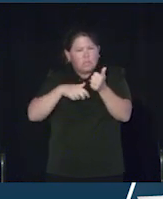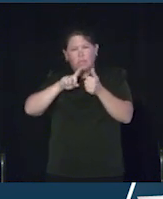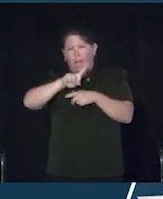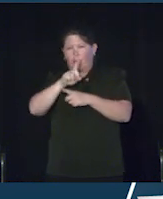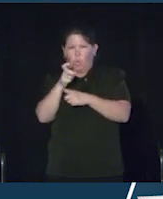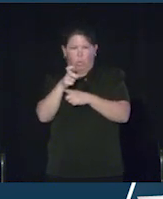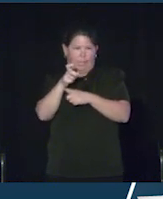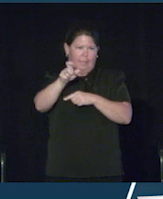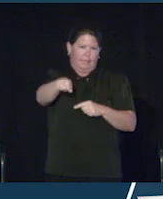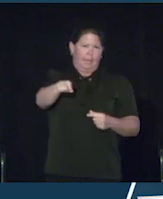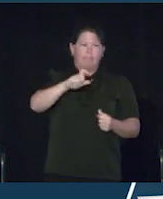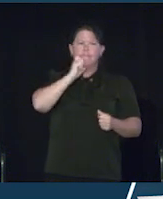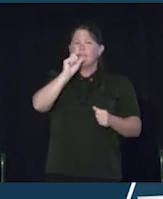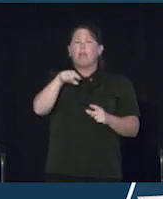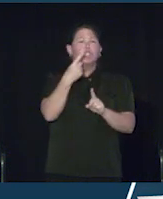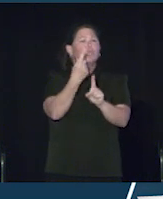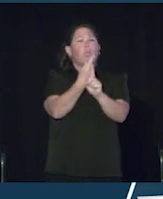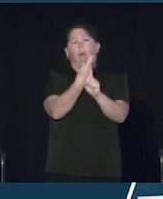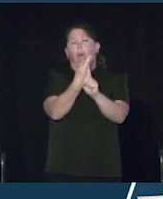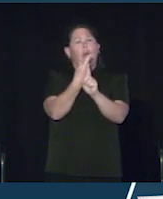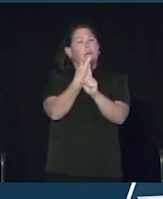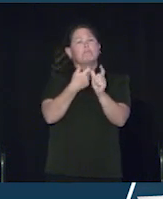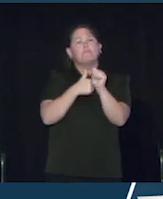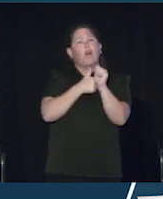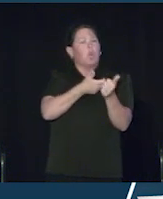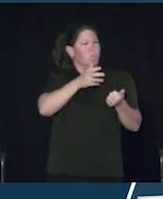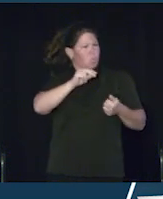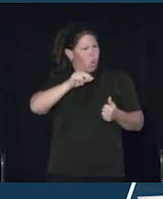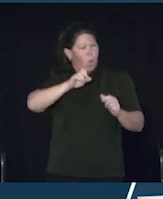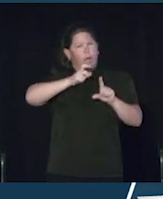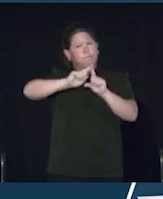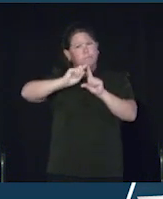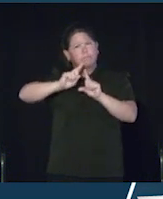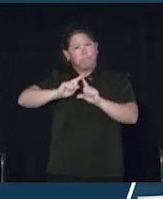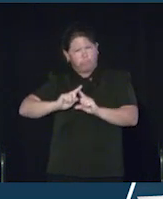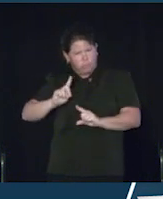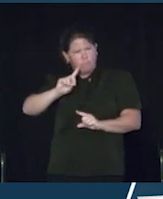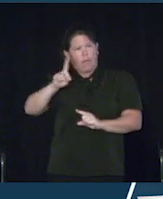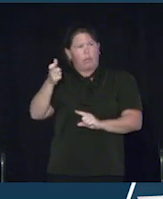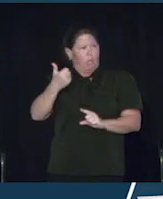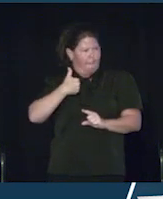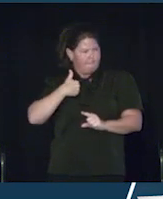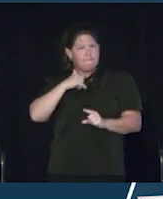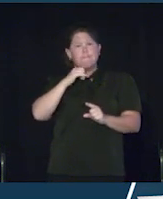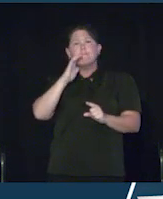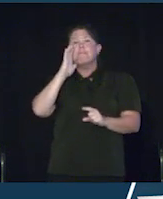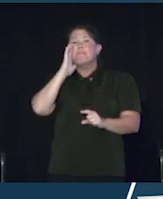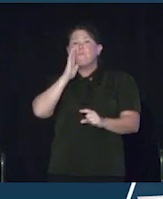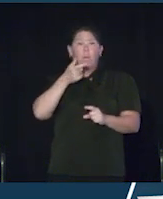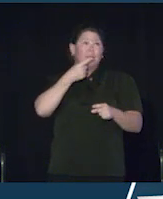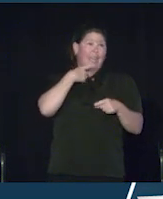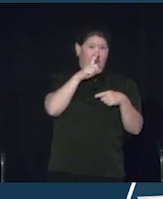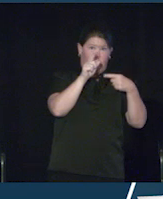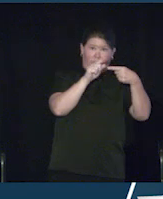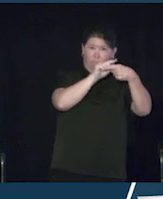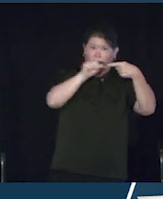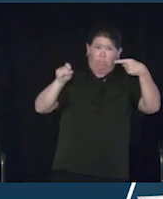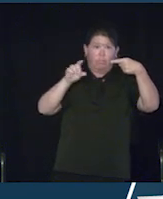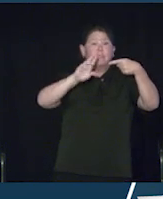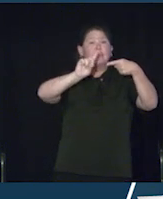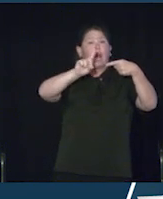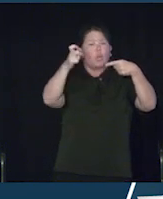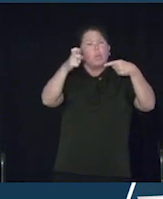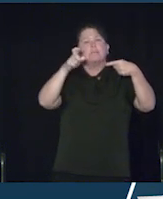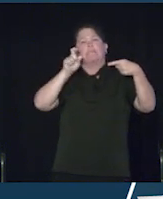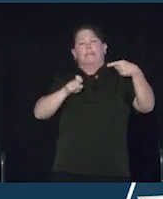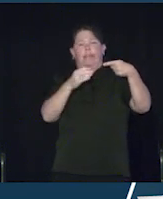not just for one of them. And in that, it'll tell you the documentation of the diagnosis that we're looking for, again, for each of the